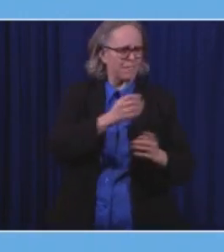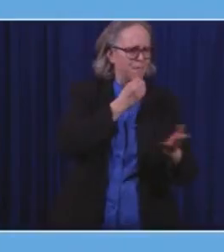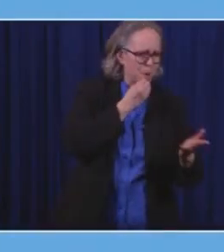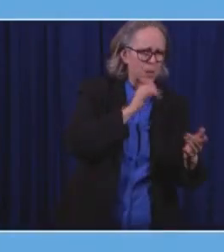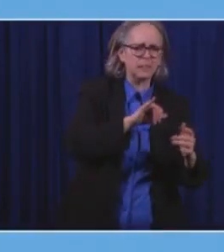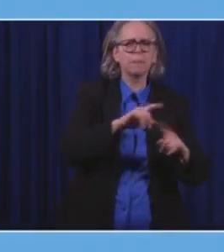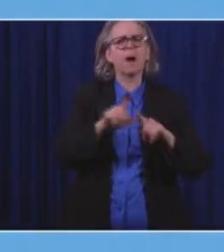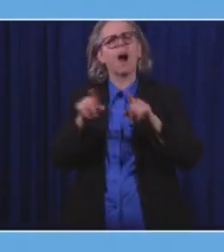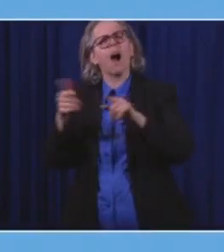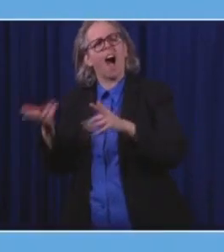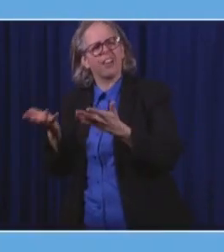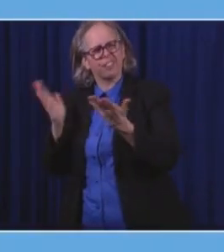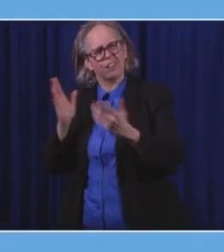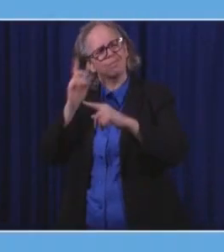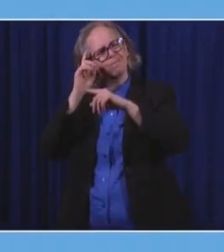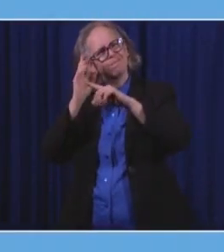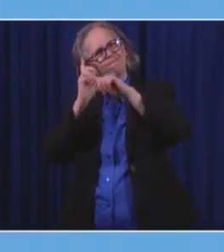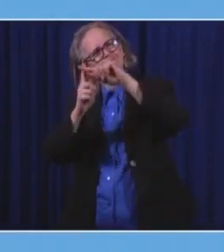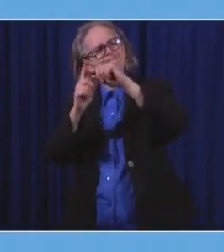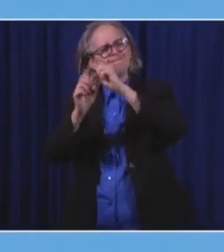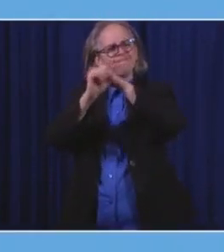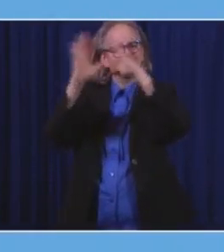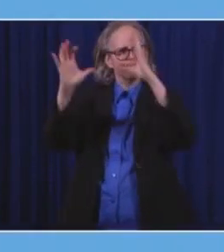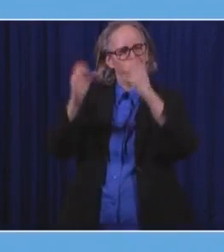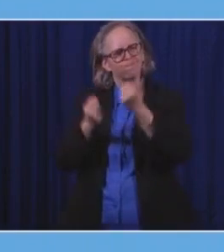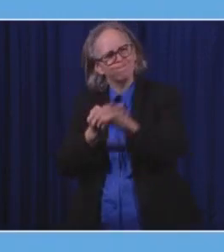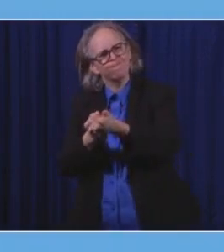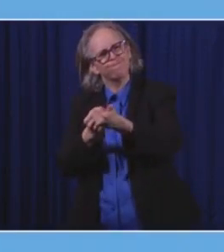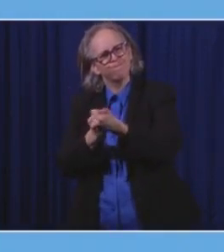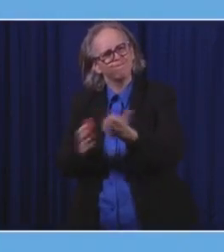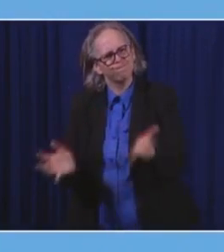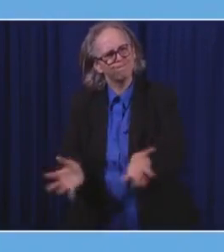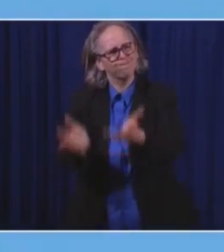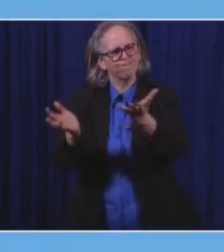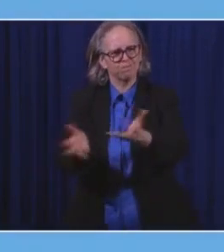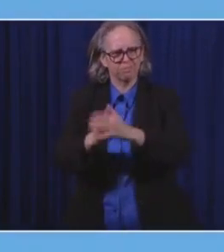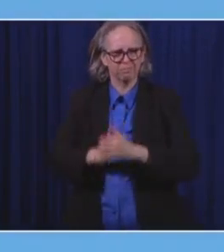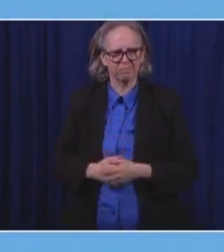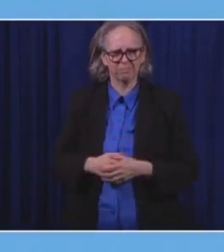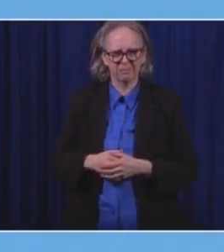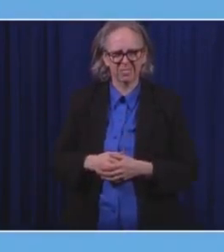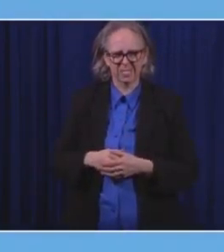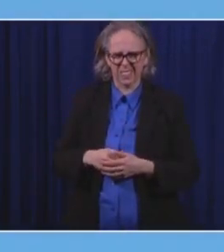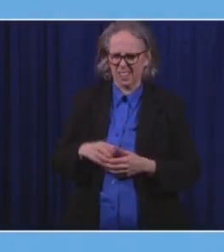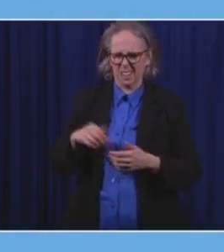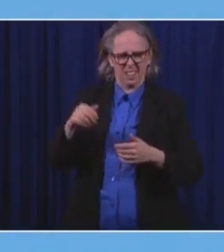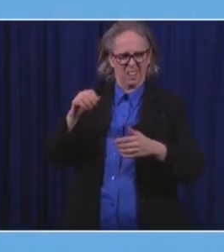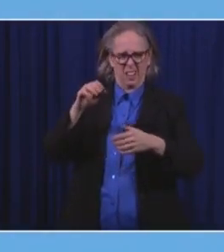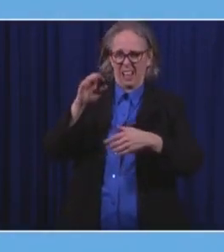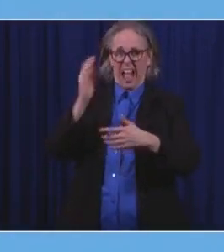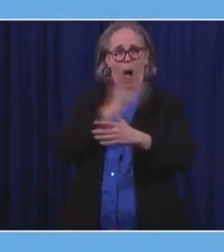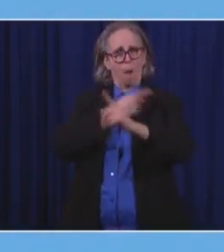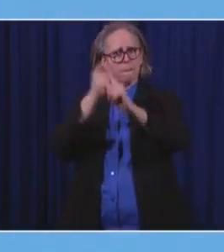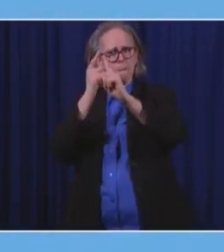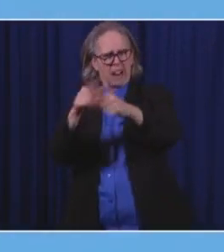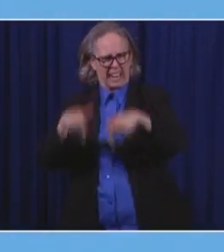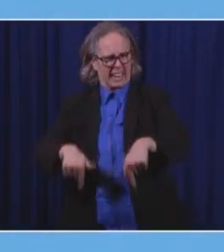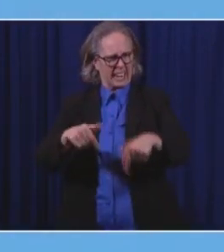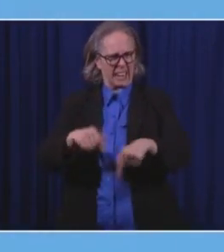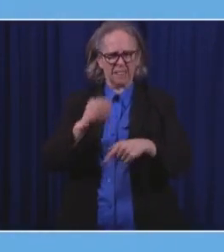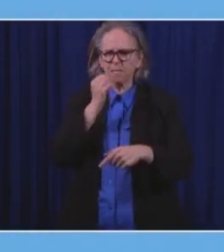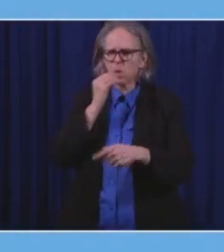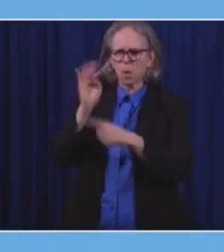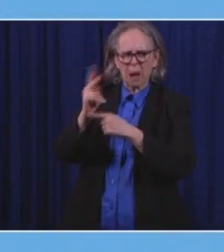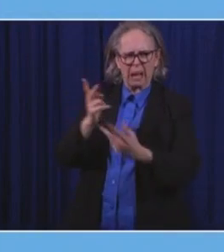you. Working here in this mission is something you face the reality of how people are struggling with this